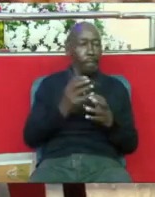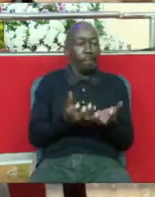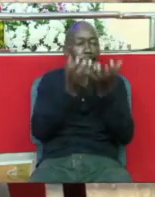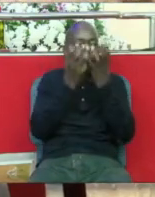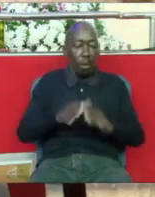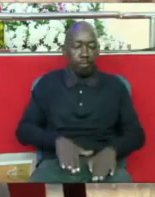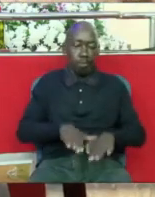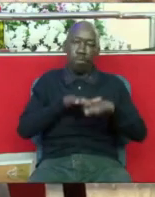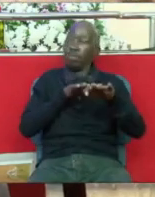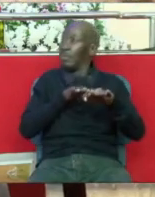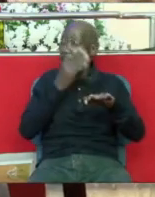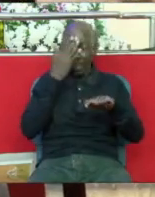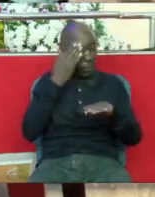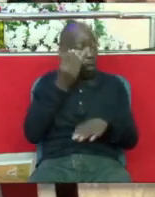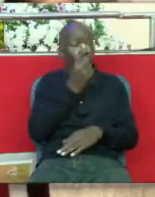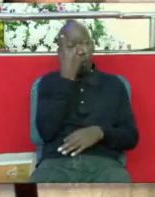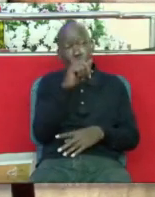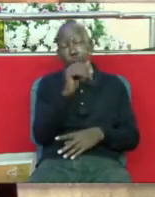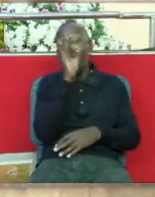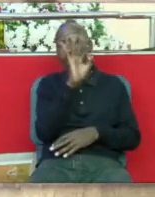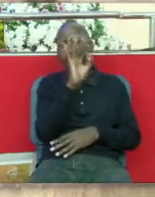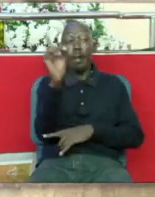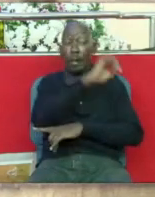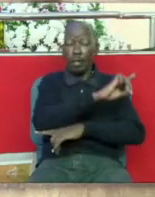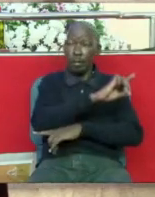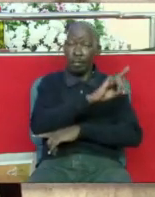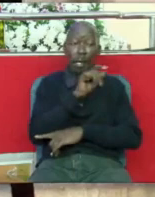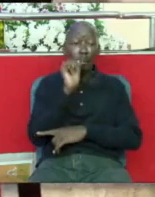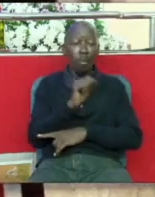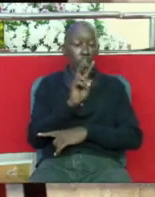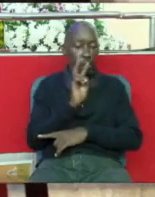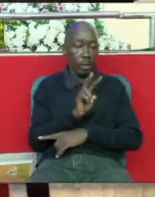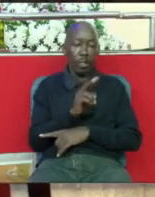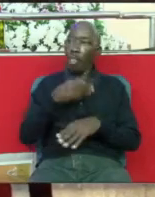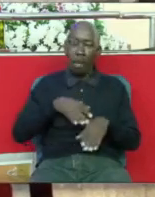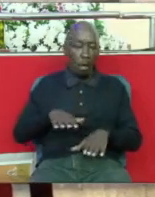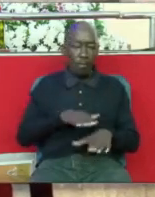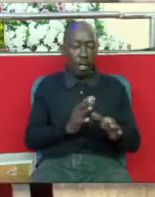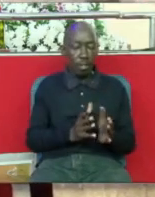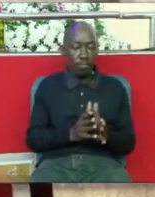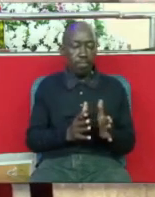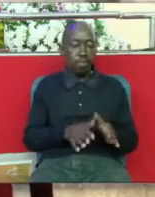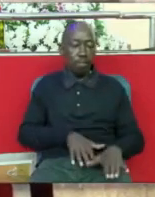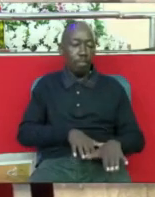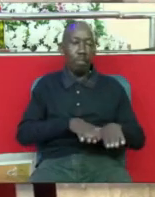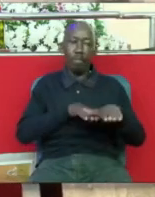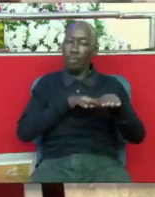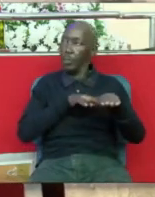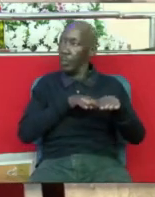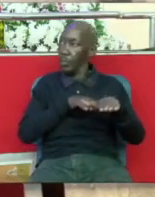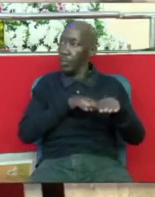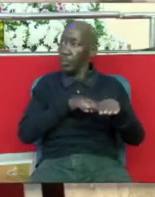kubwa kama El Nino wakati ule. And for 3 days. Na kwa siku tatu. They can see how the river is swelling. Wakaona jinsi mto ulivyozidi kufurika. I